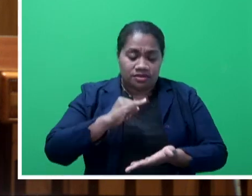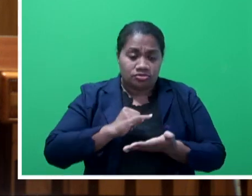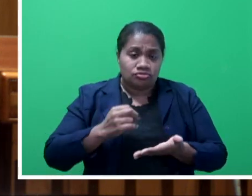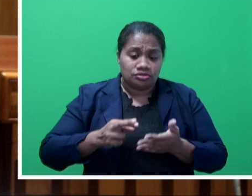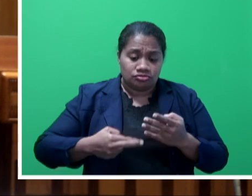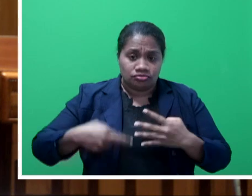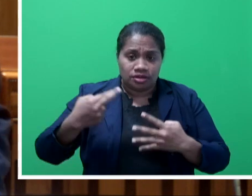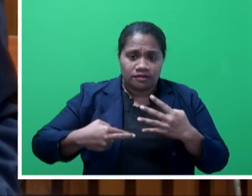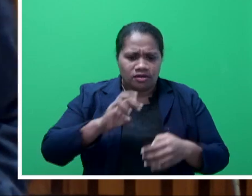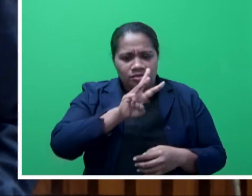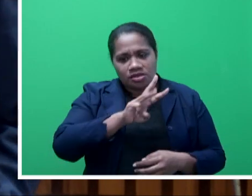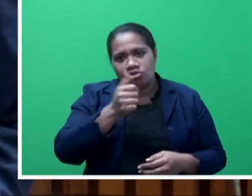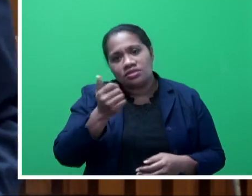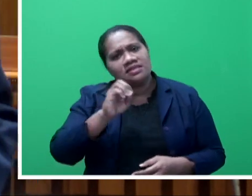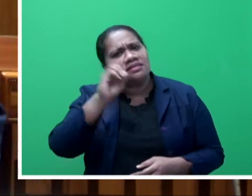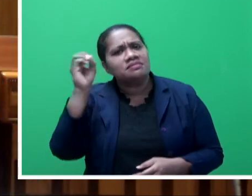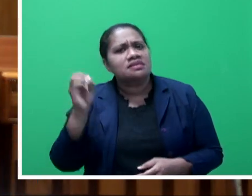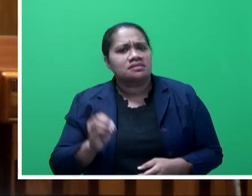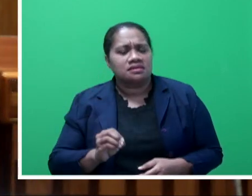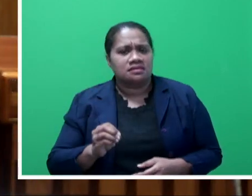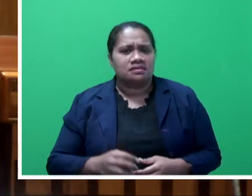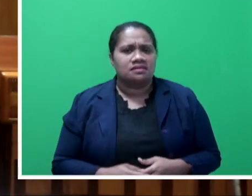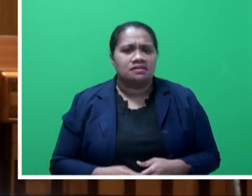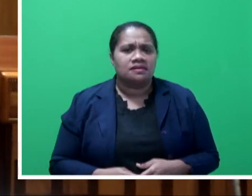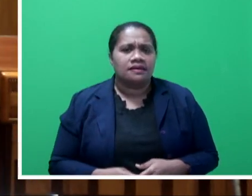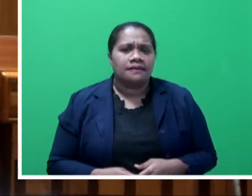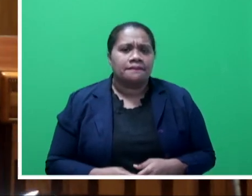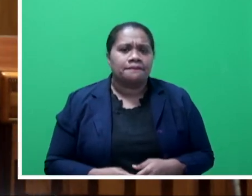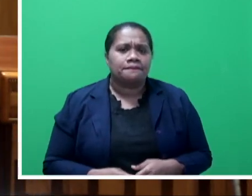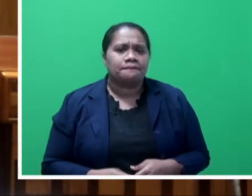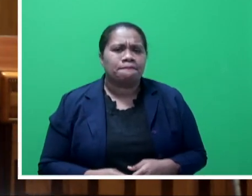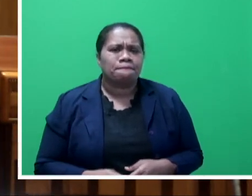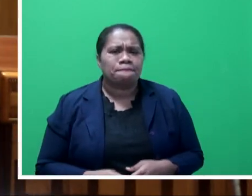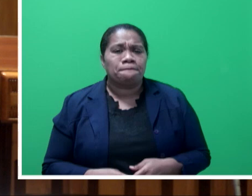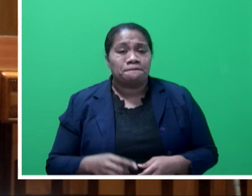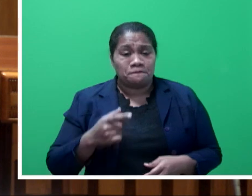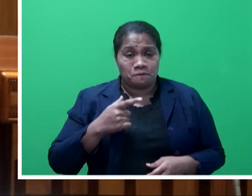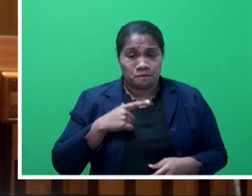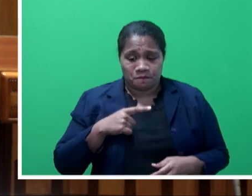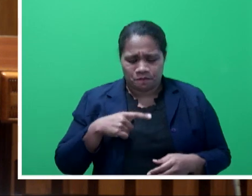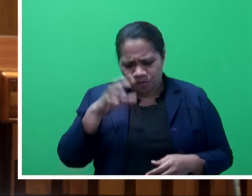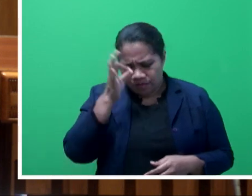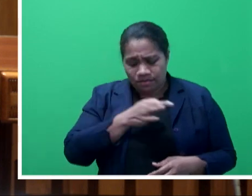6%. BNP Paribas therefore believe that the implied value of the